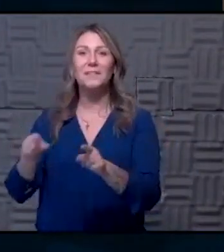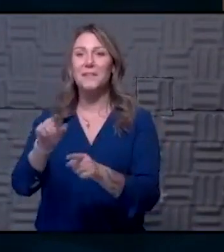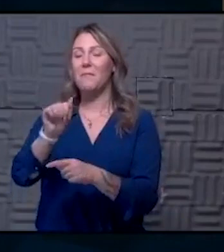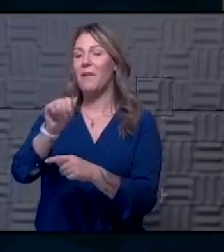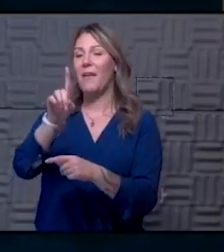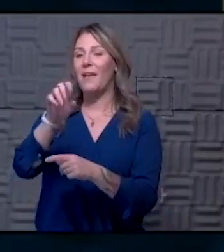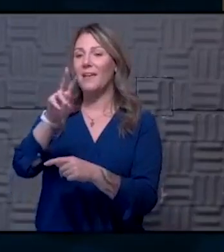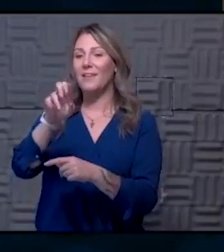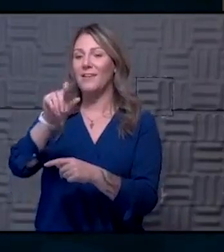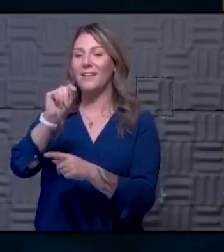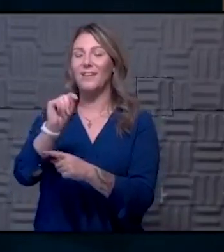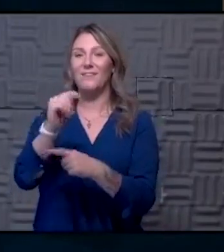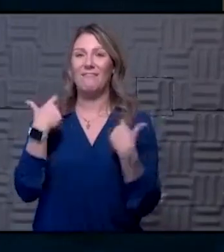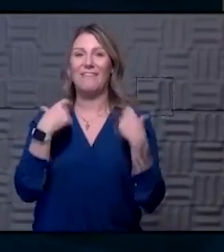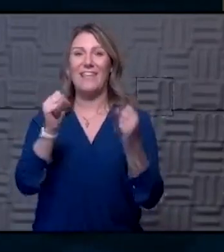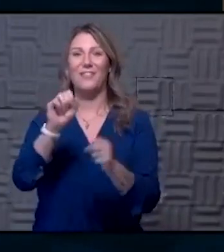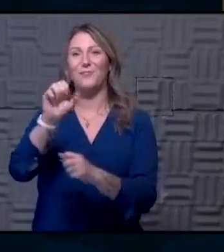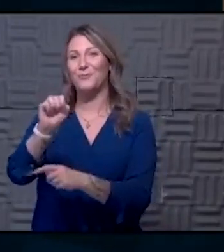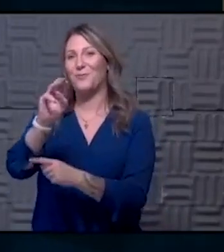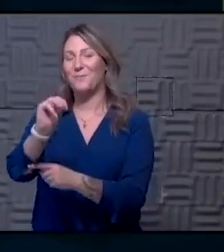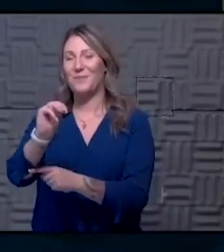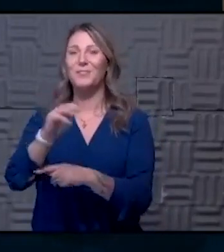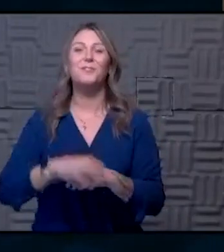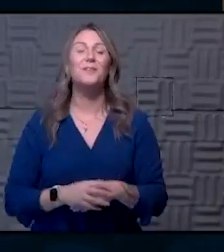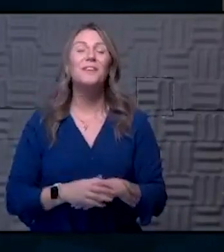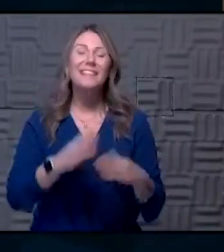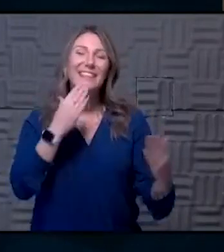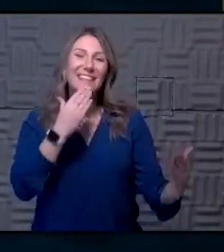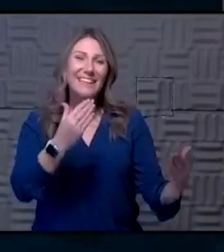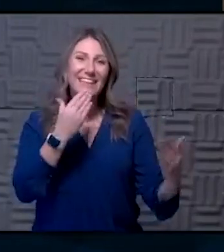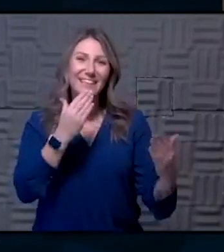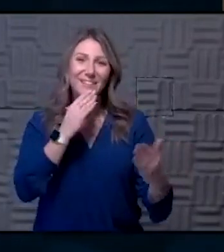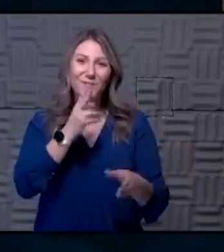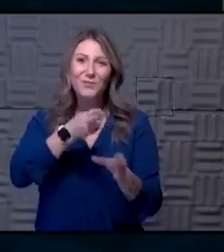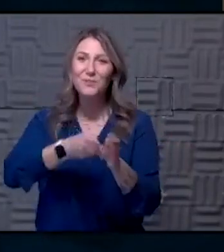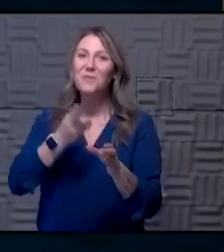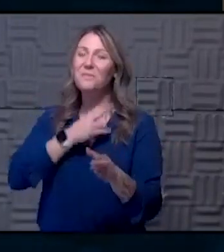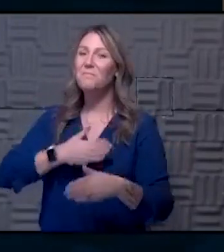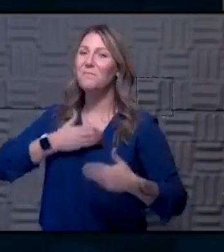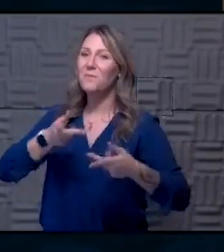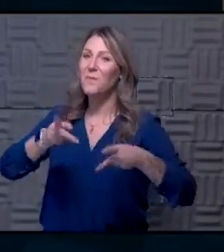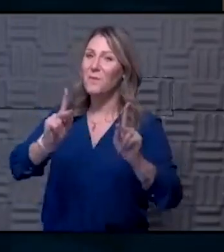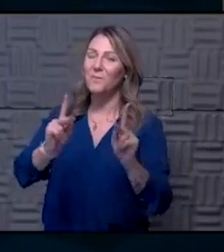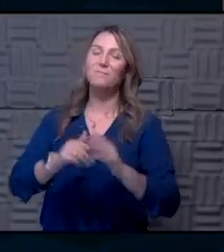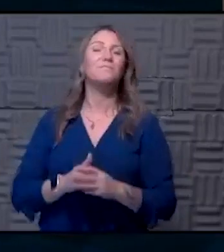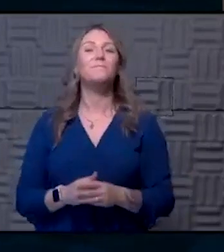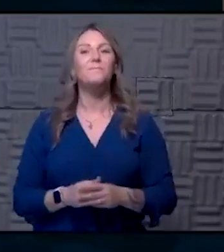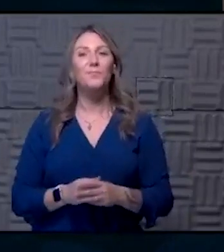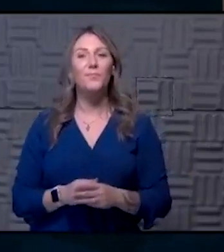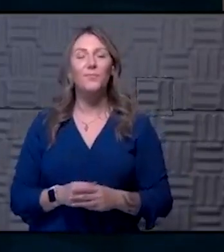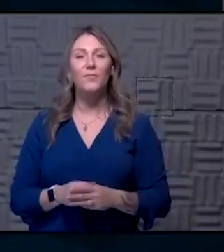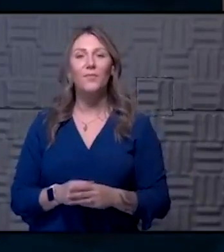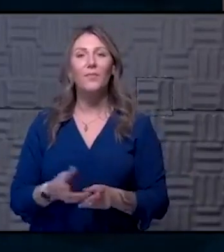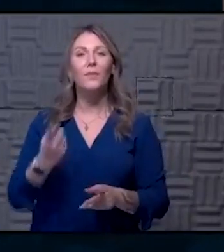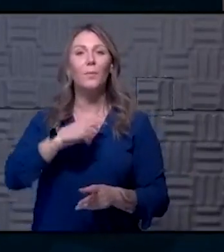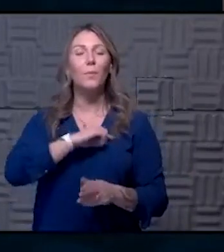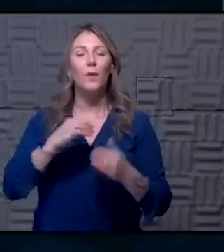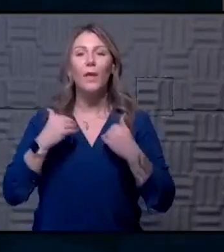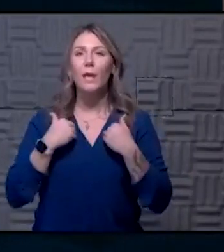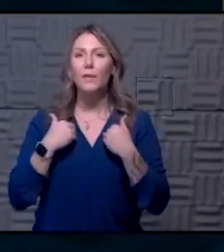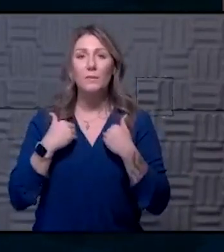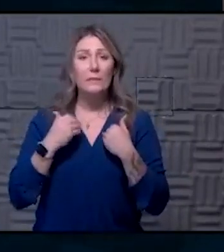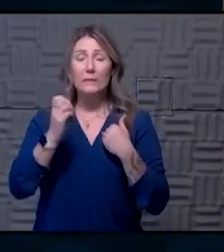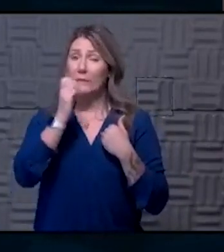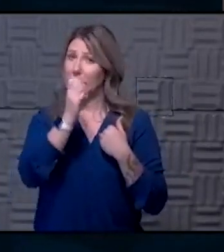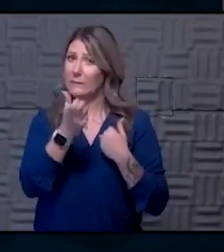Health Shawnee Mission. I appreciate the opportunity. Thanks for being with us. You bet. We have not